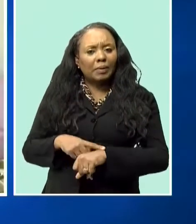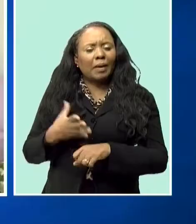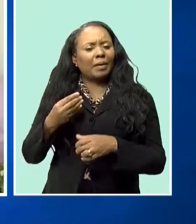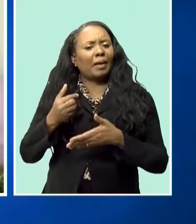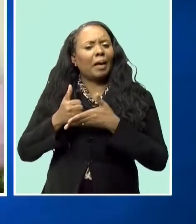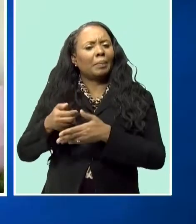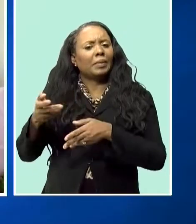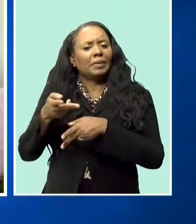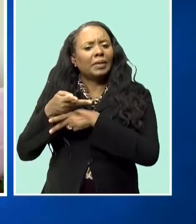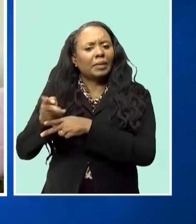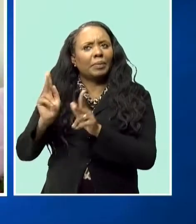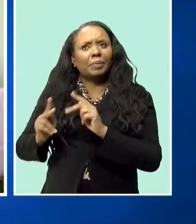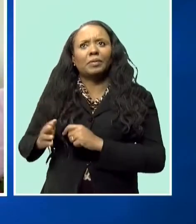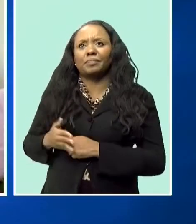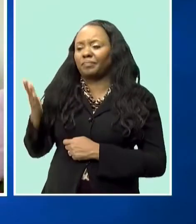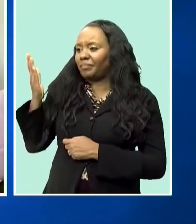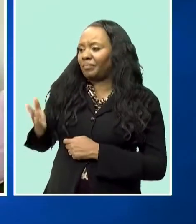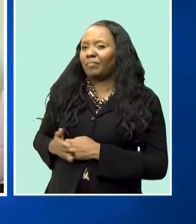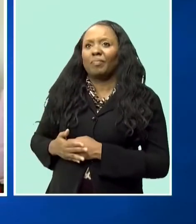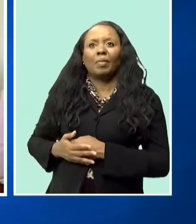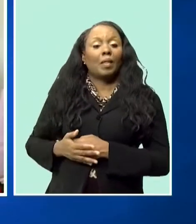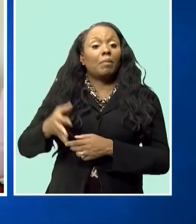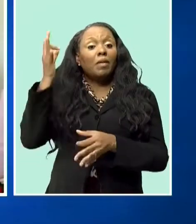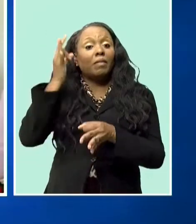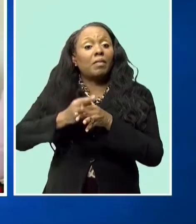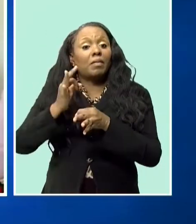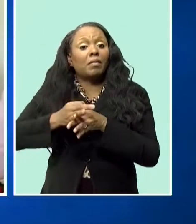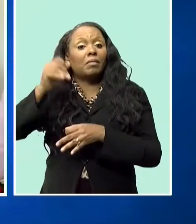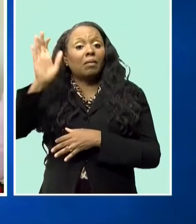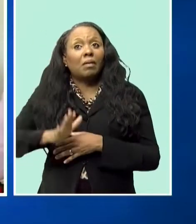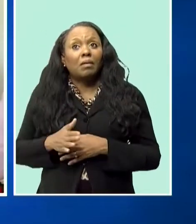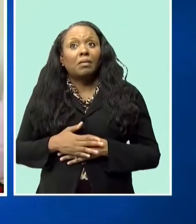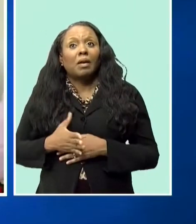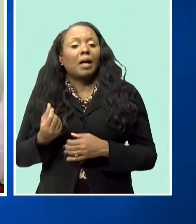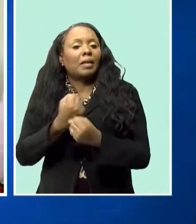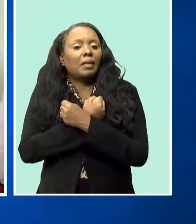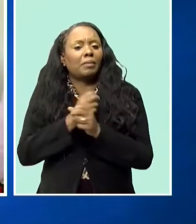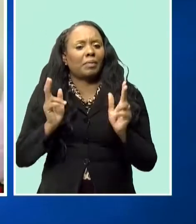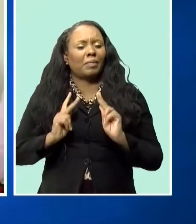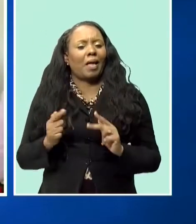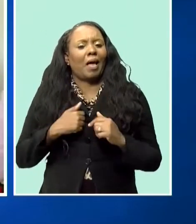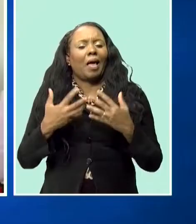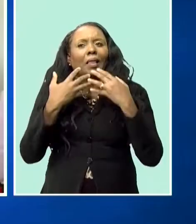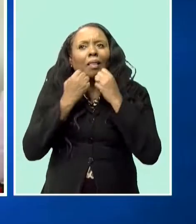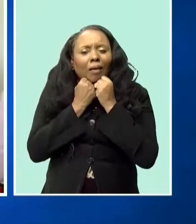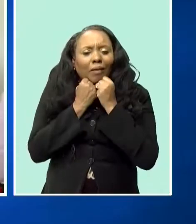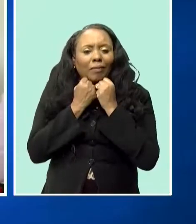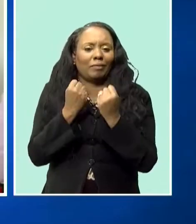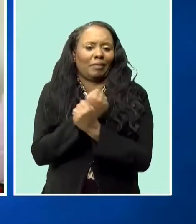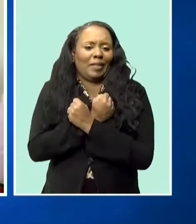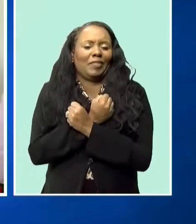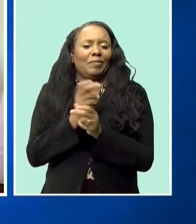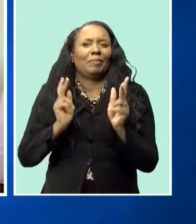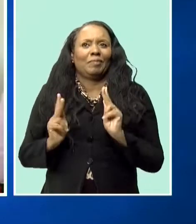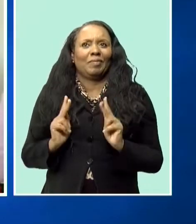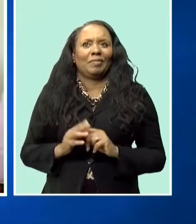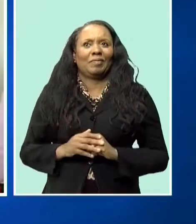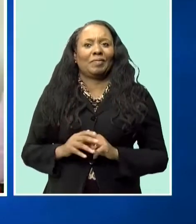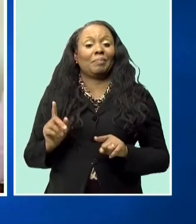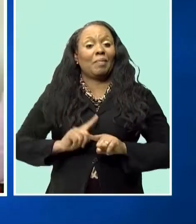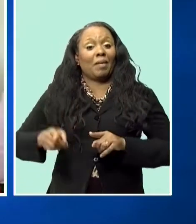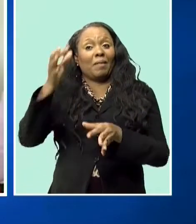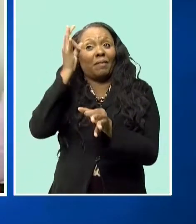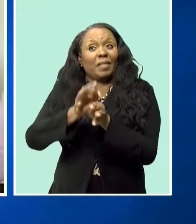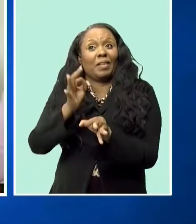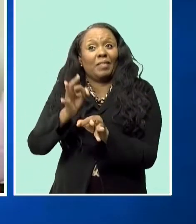Being faithful to God and loving the people. Most of all, I just love people. But being faithful is a different